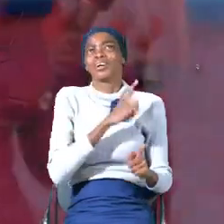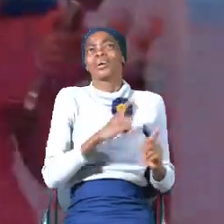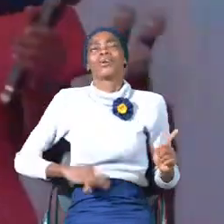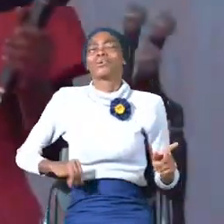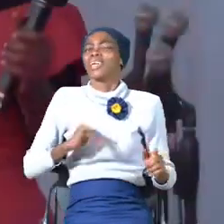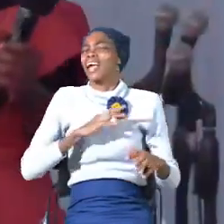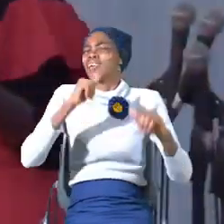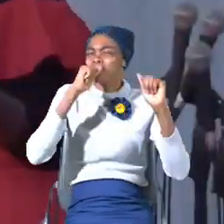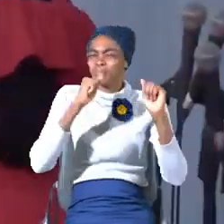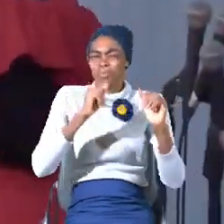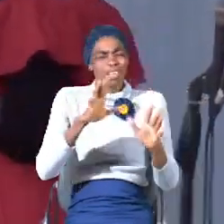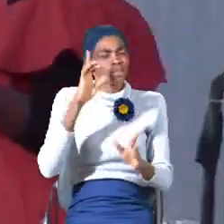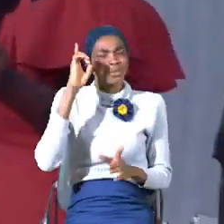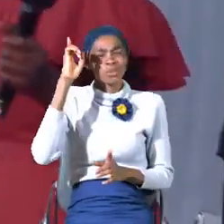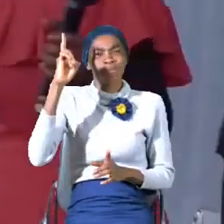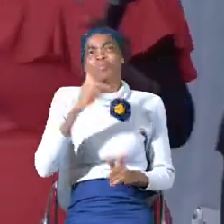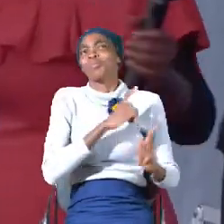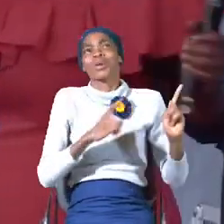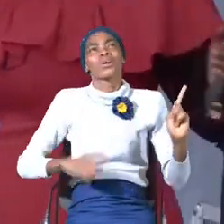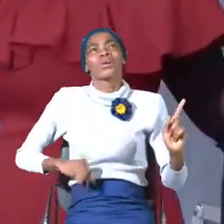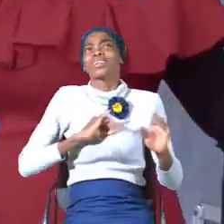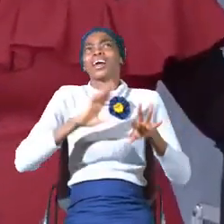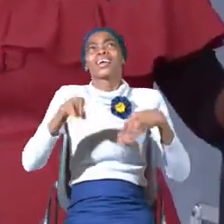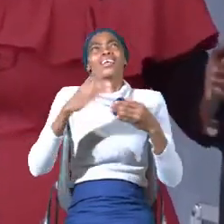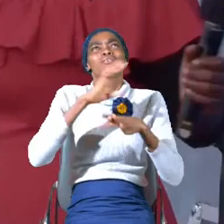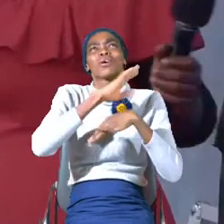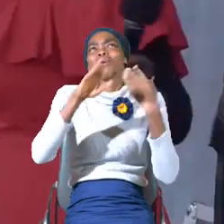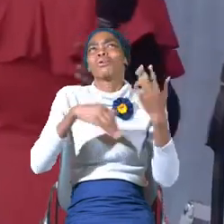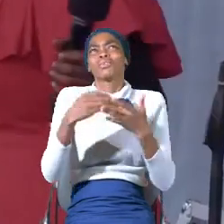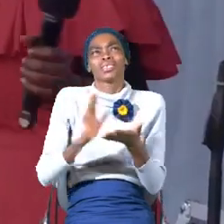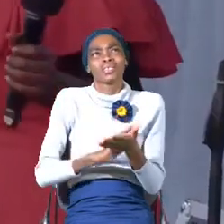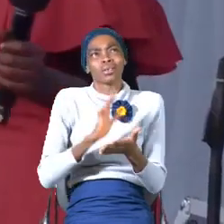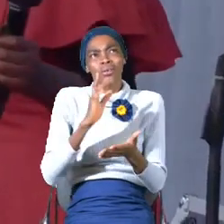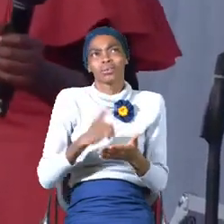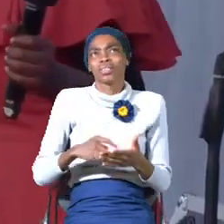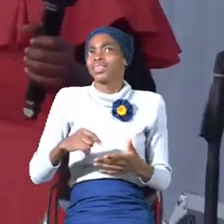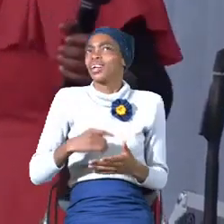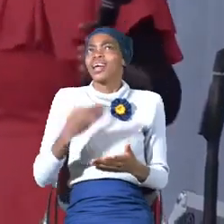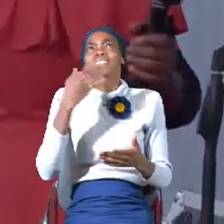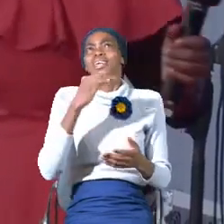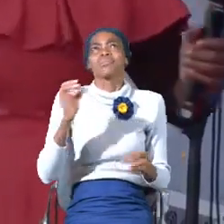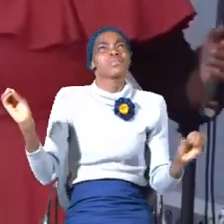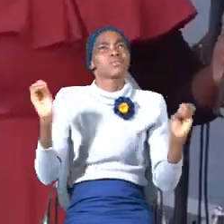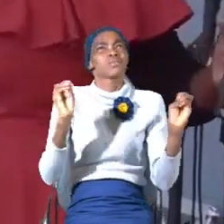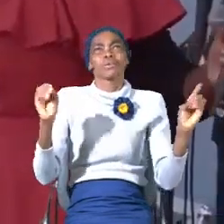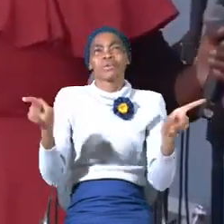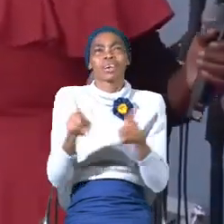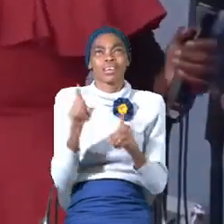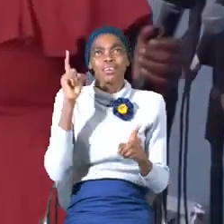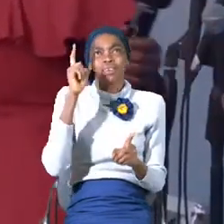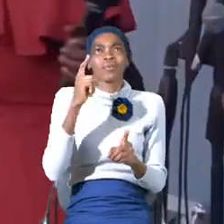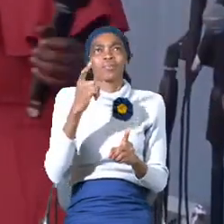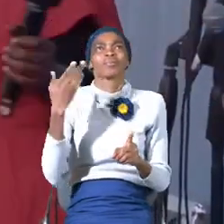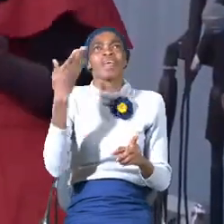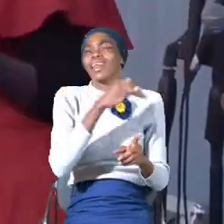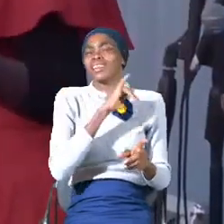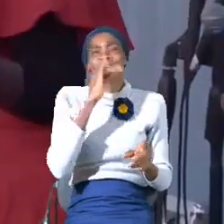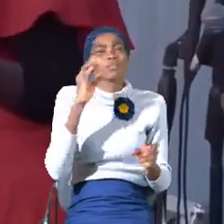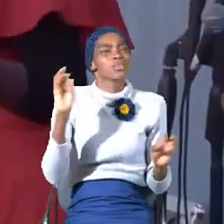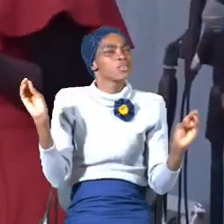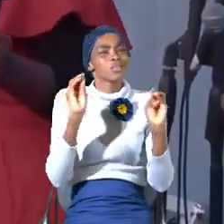you. Lord, I give you all the glory. There is none like you. There is none like